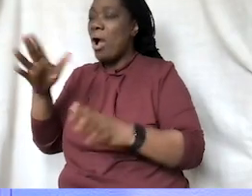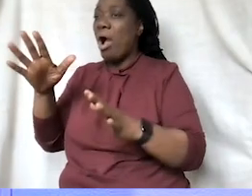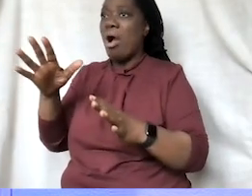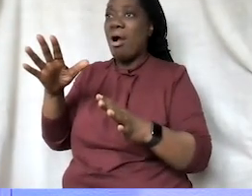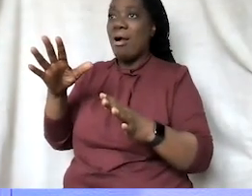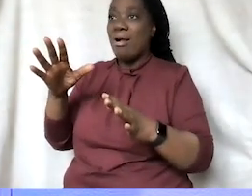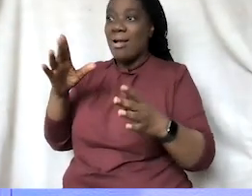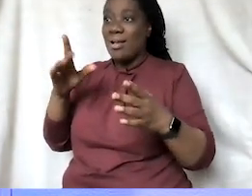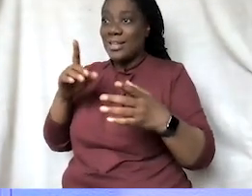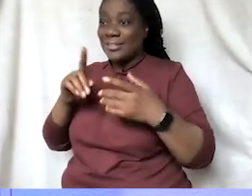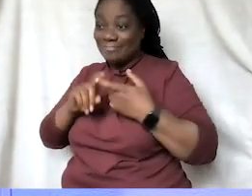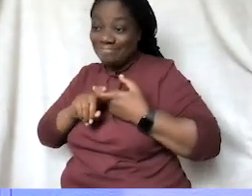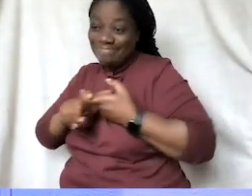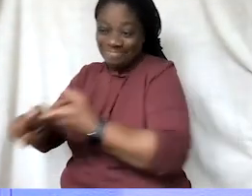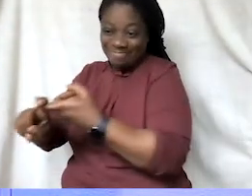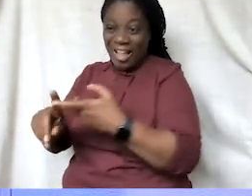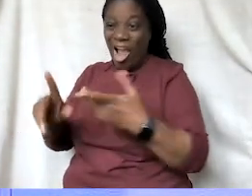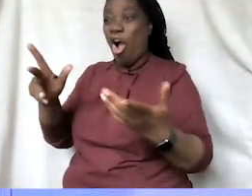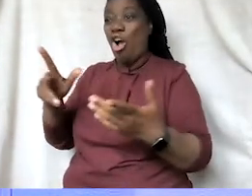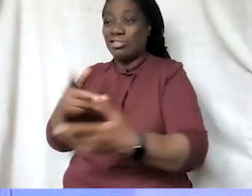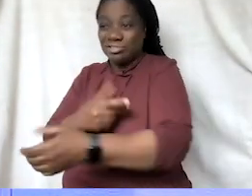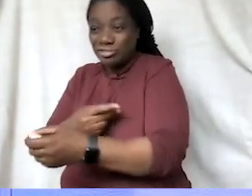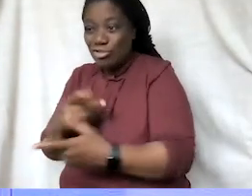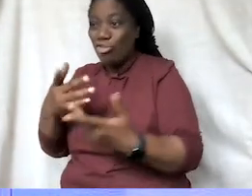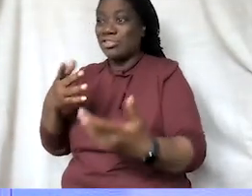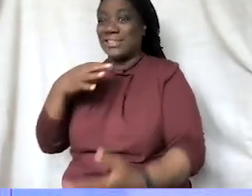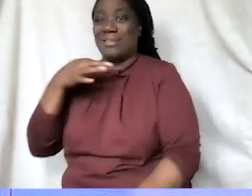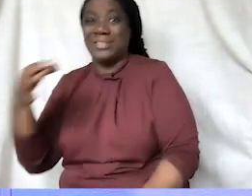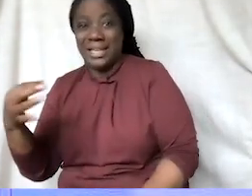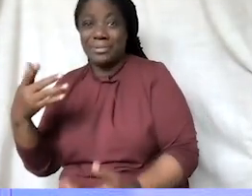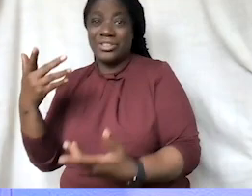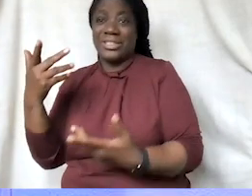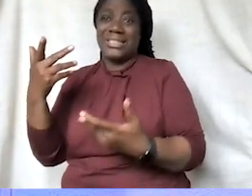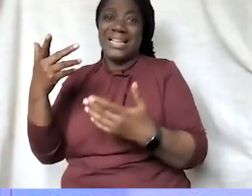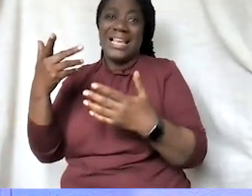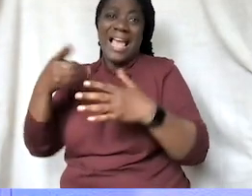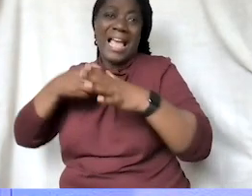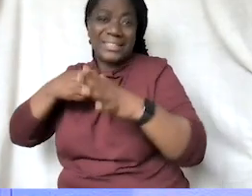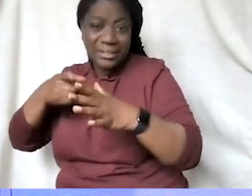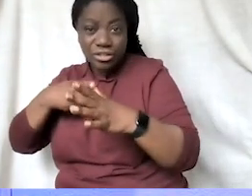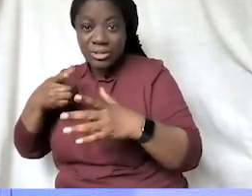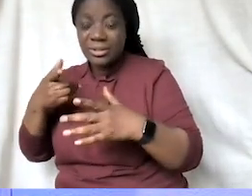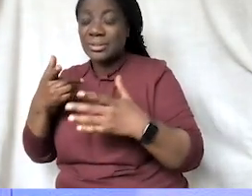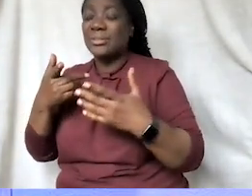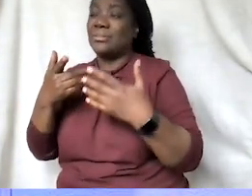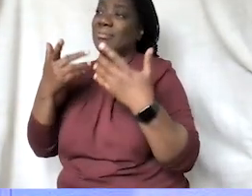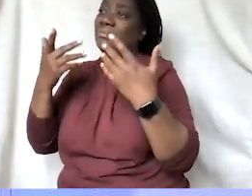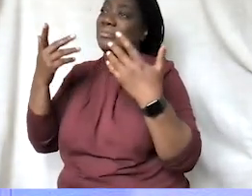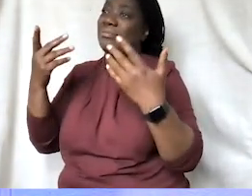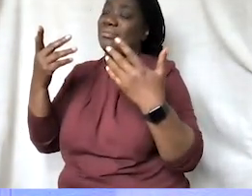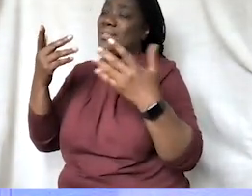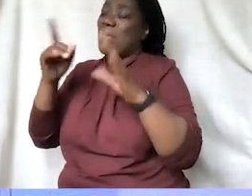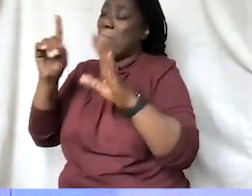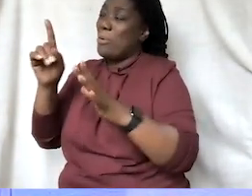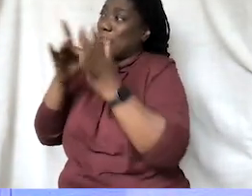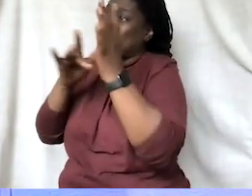some tonight who are hooked, oh God, on temptations that they have been yielding to. Tonight, Father, in the